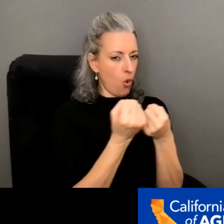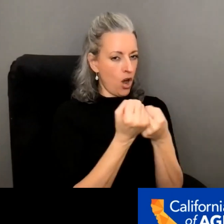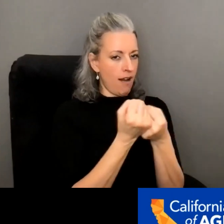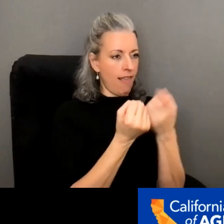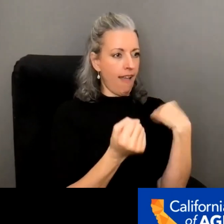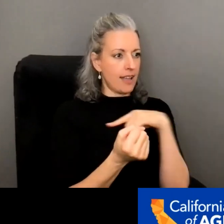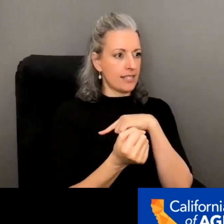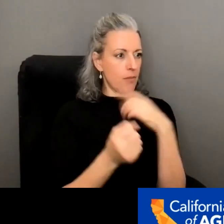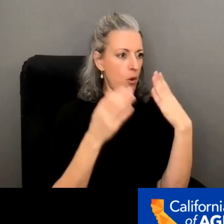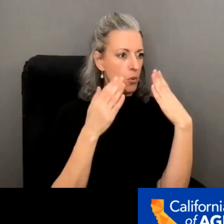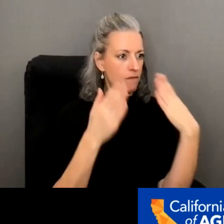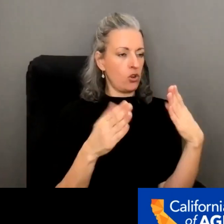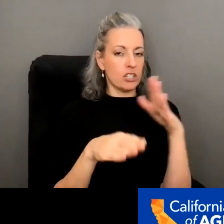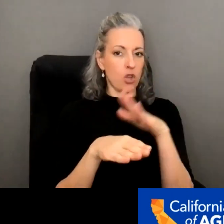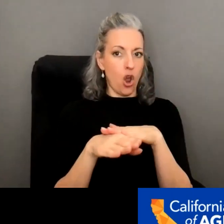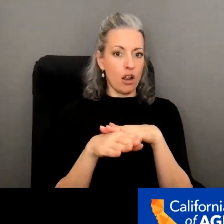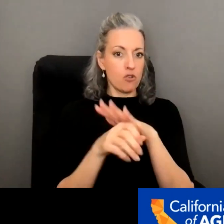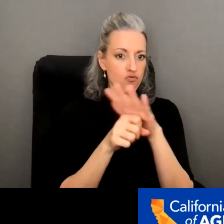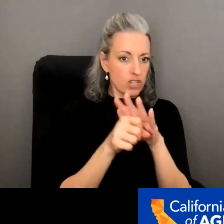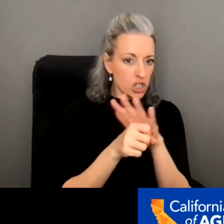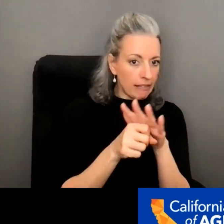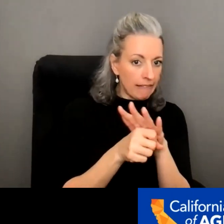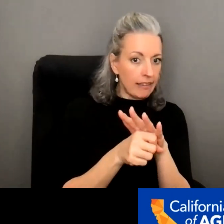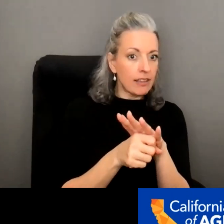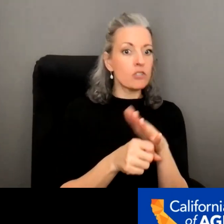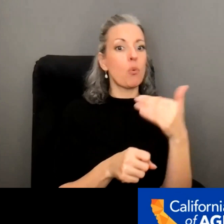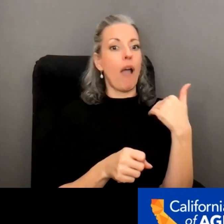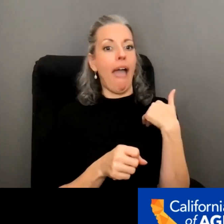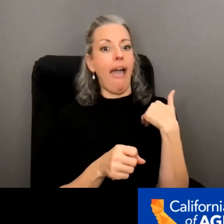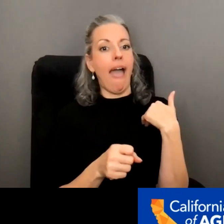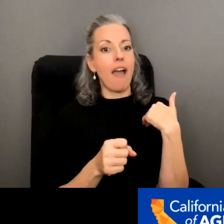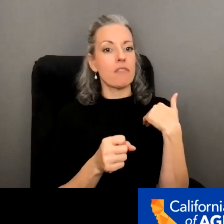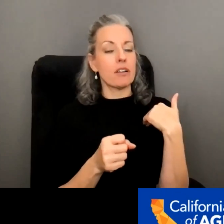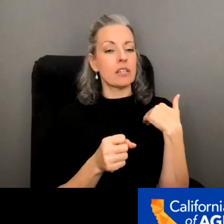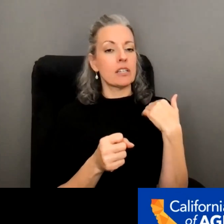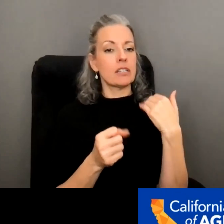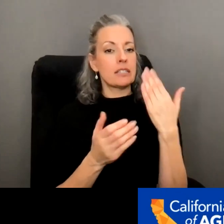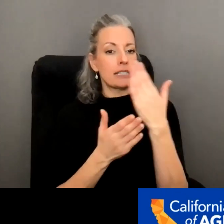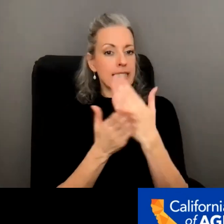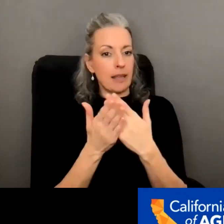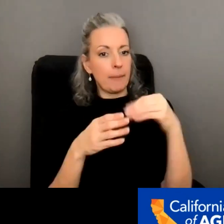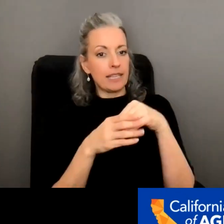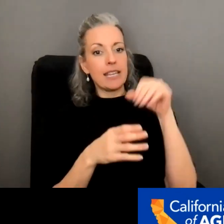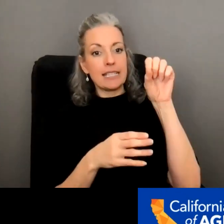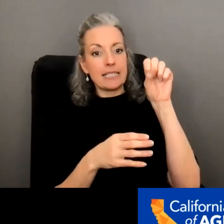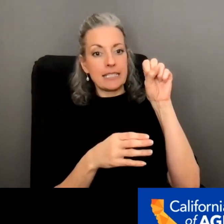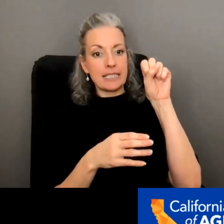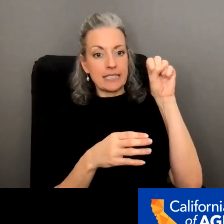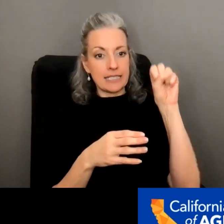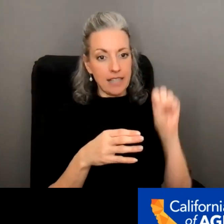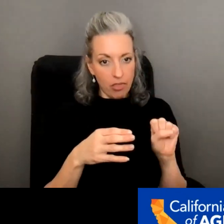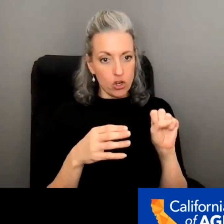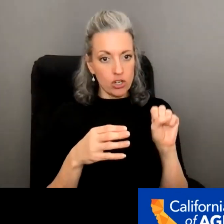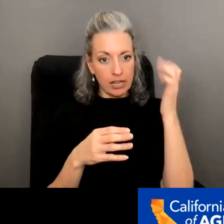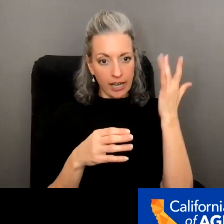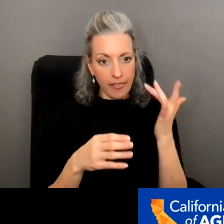both based regionally. And so we'll have a couple of focus groups in Southern California, and we have identified